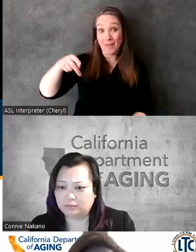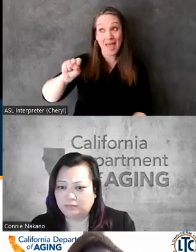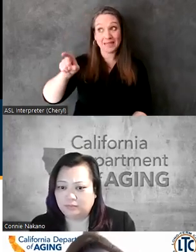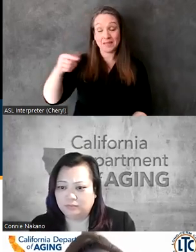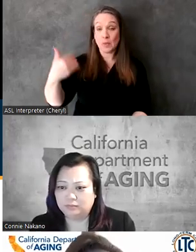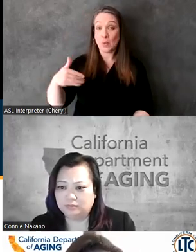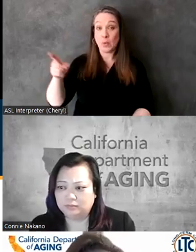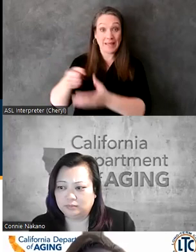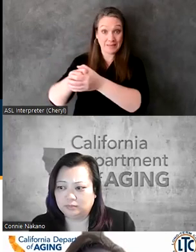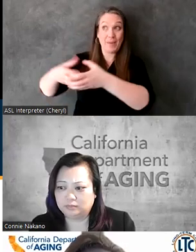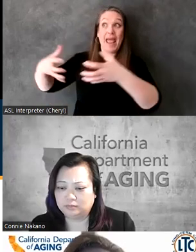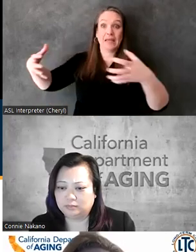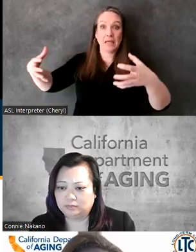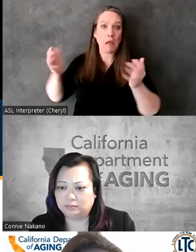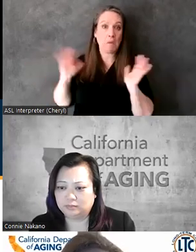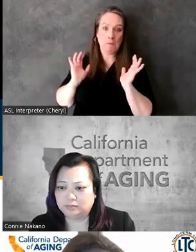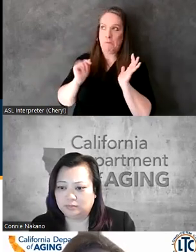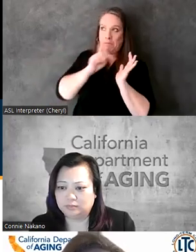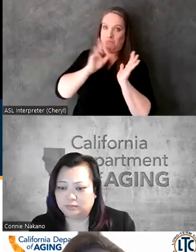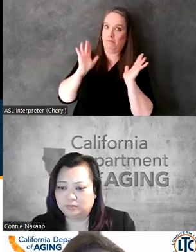we had, they are expanding their